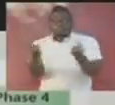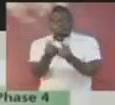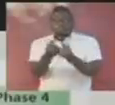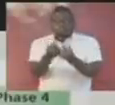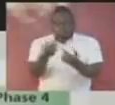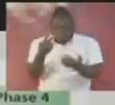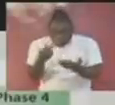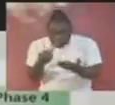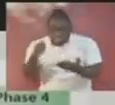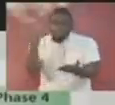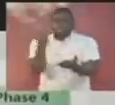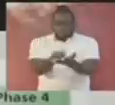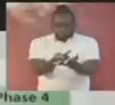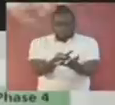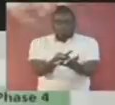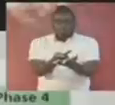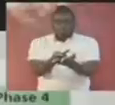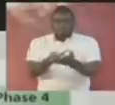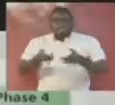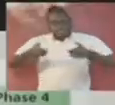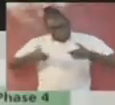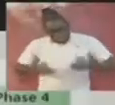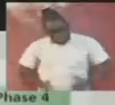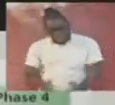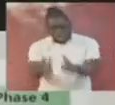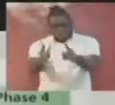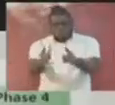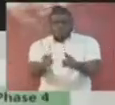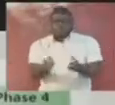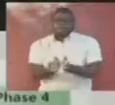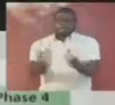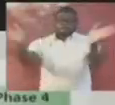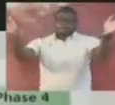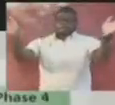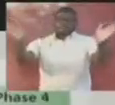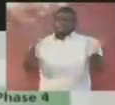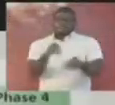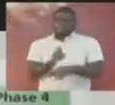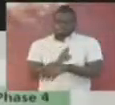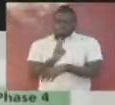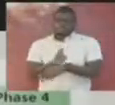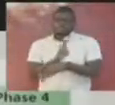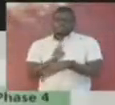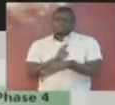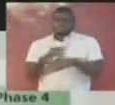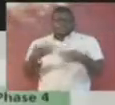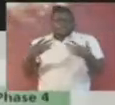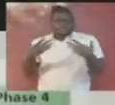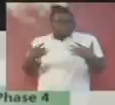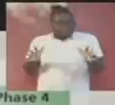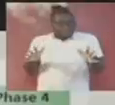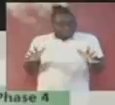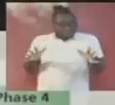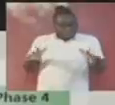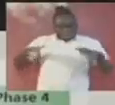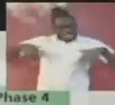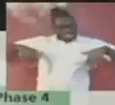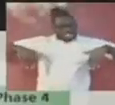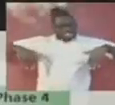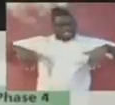public. However, the studies do not end there. There is a phase 4 clinical trial where studies